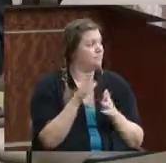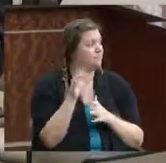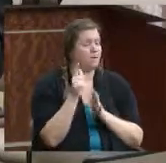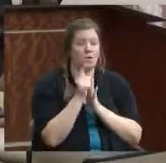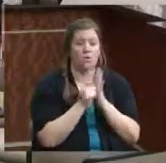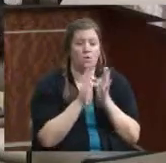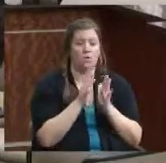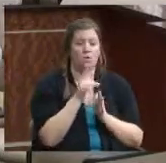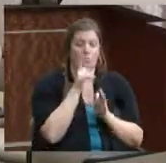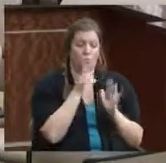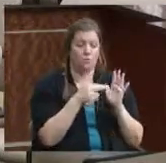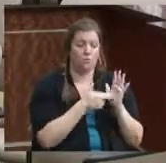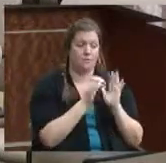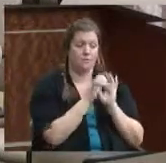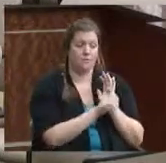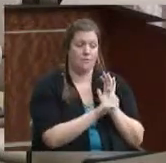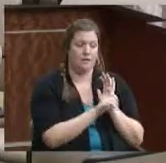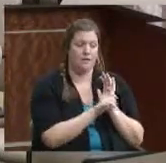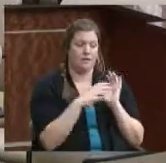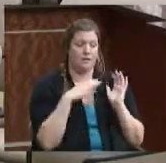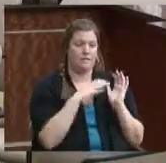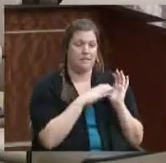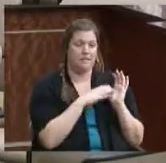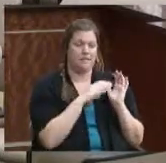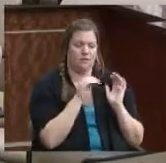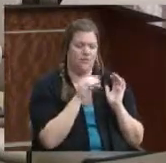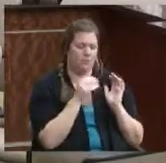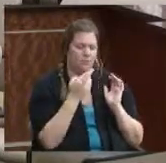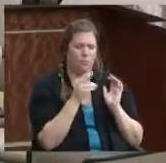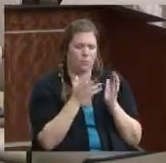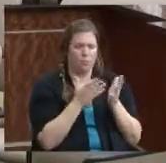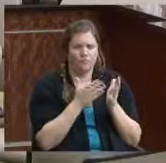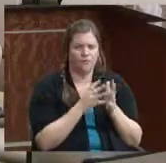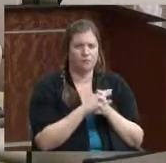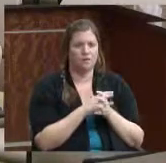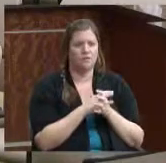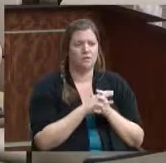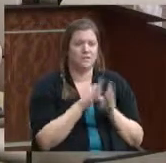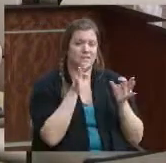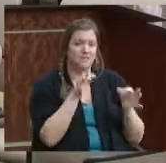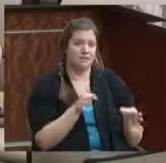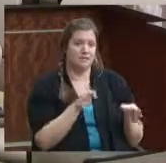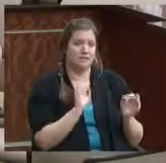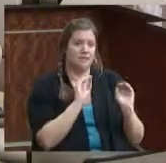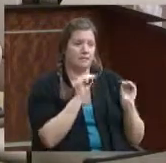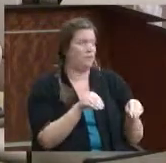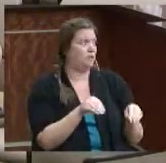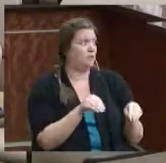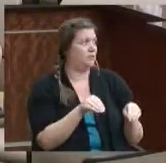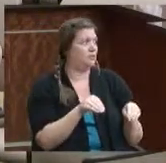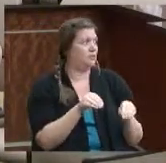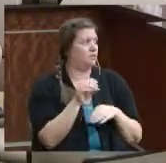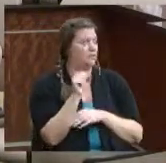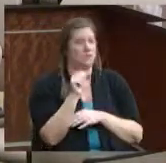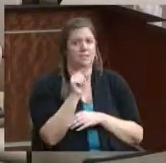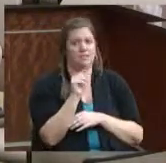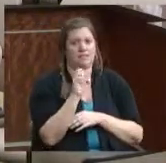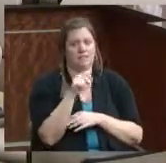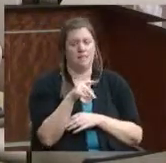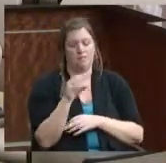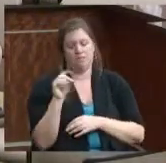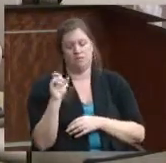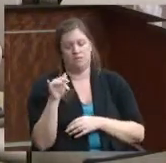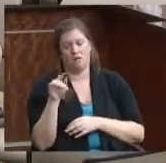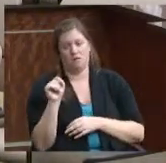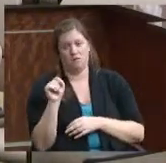lawyer who was representing the city, county, whoever you'd like to, decided they'd put this on a stat docket,